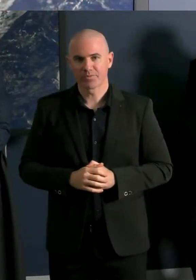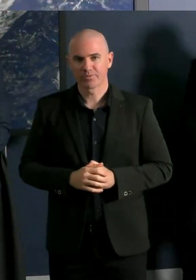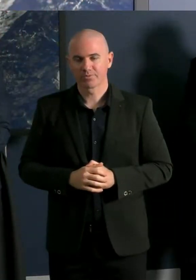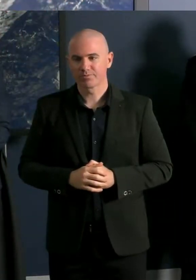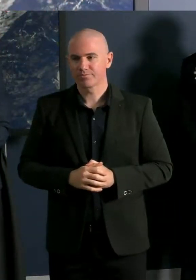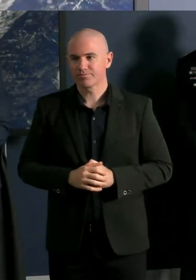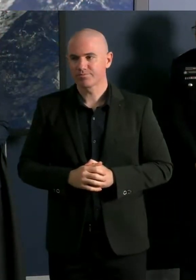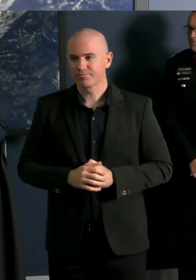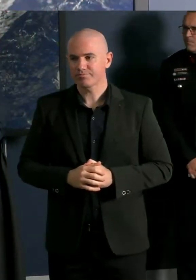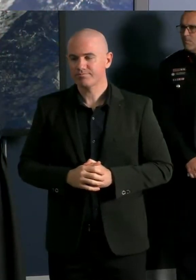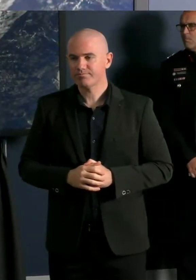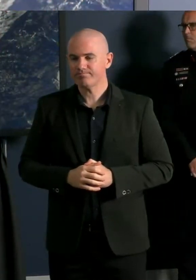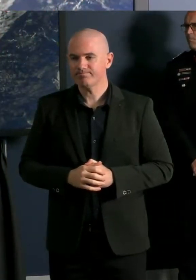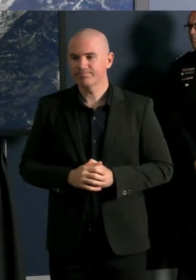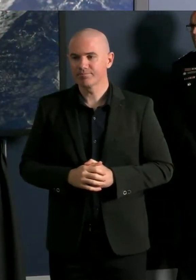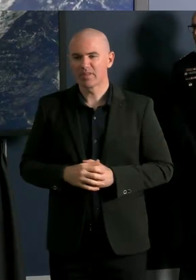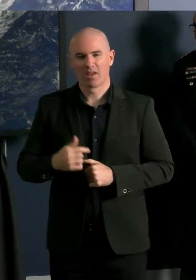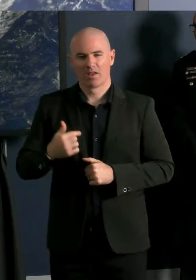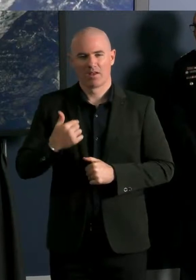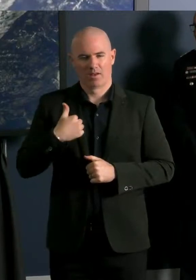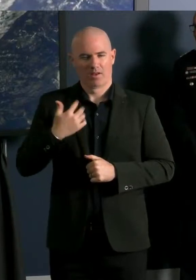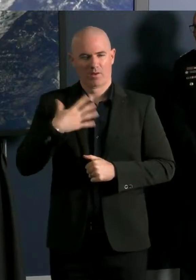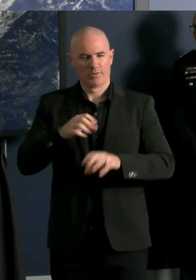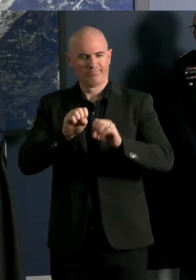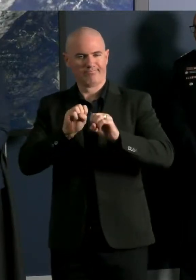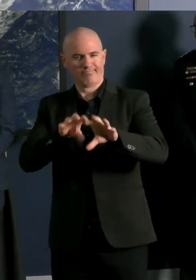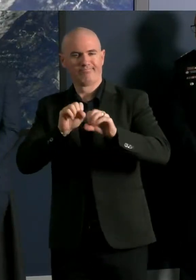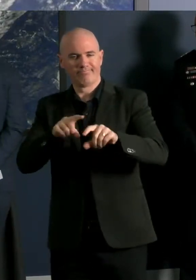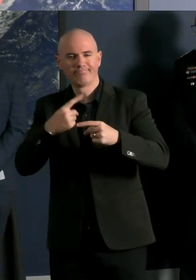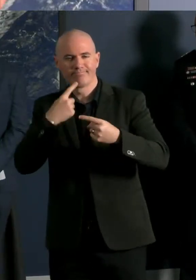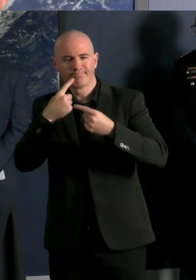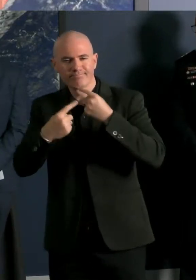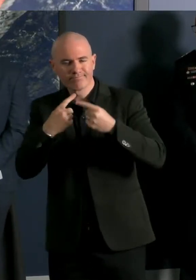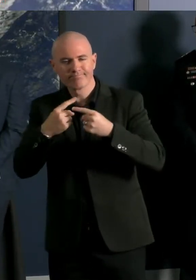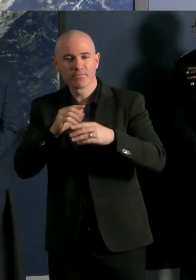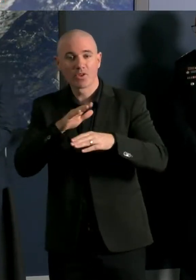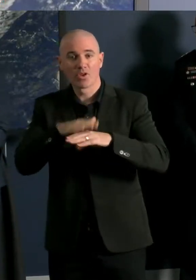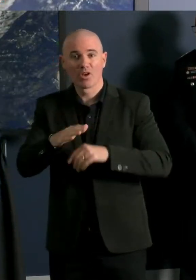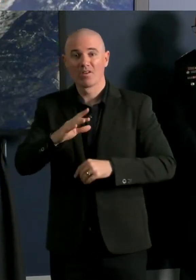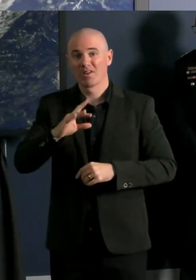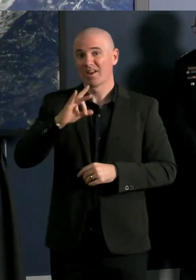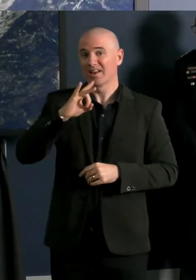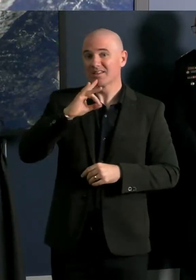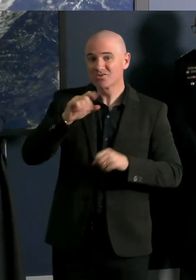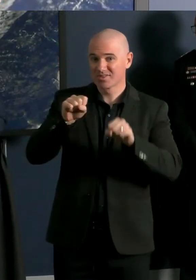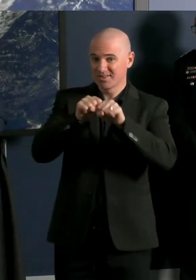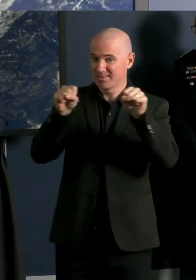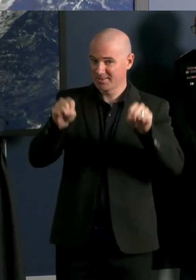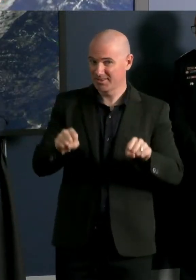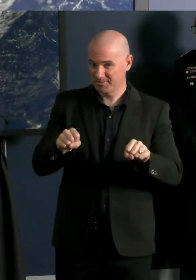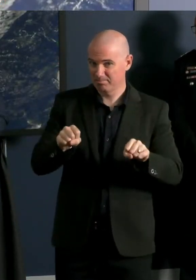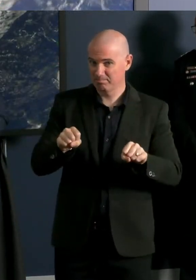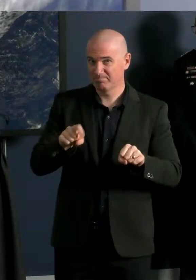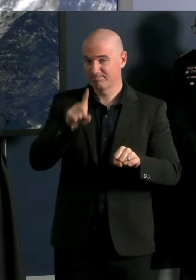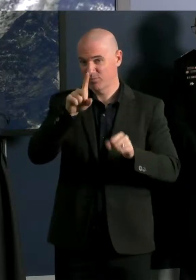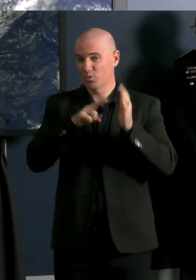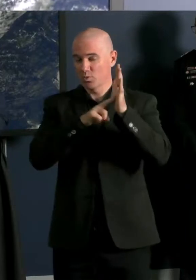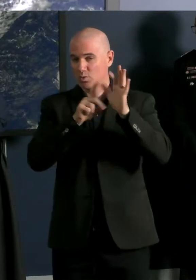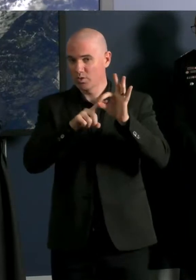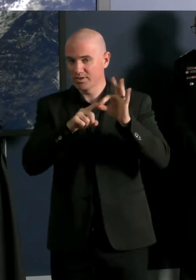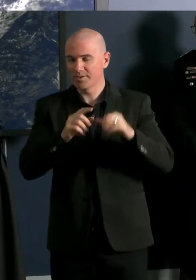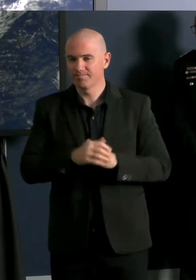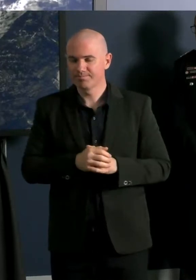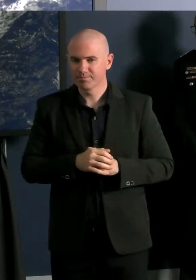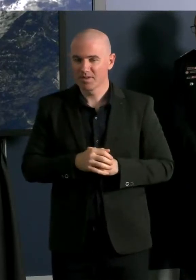I wanted to take the opportunity to provide some updates in relation to the power system. Given the